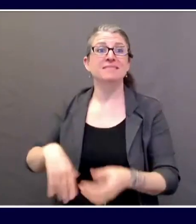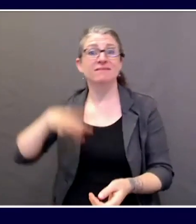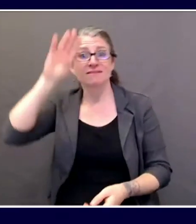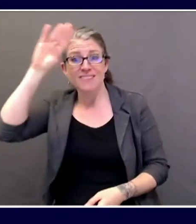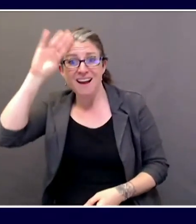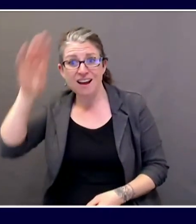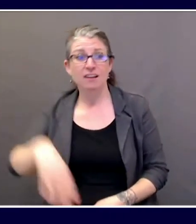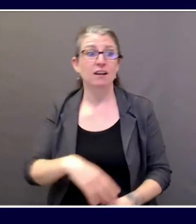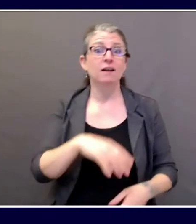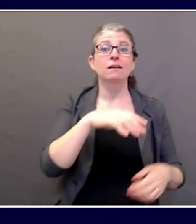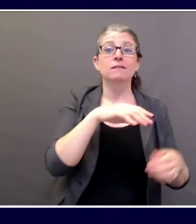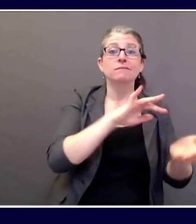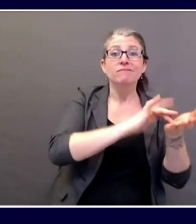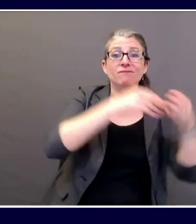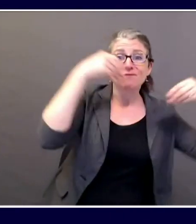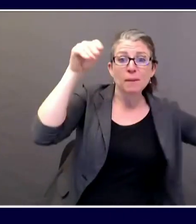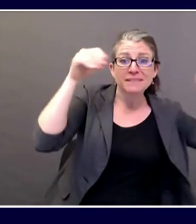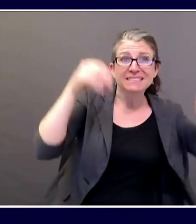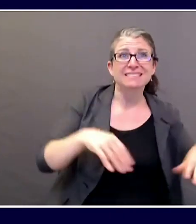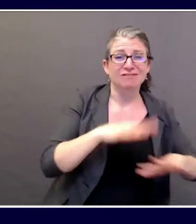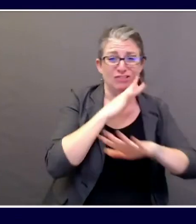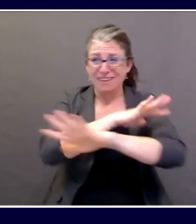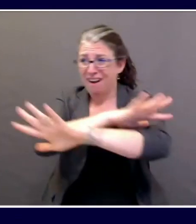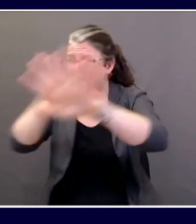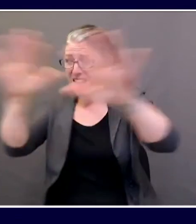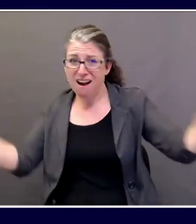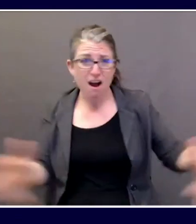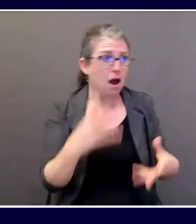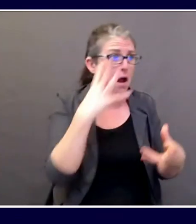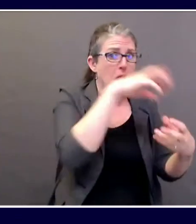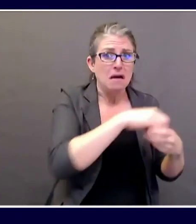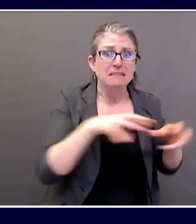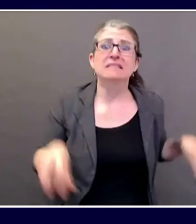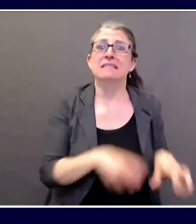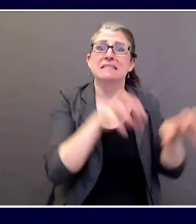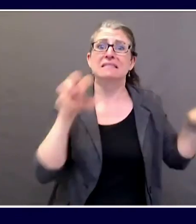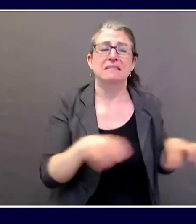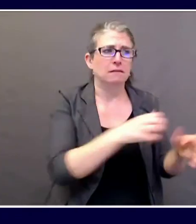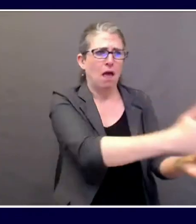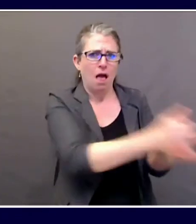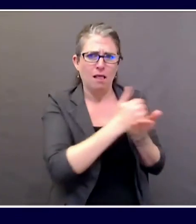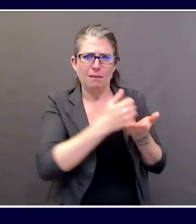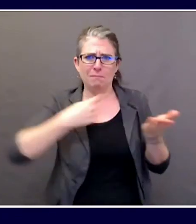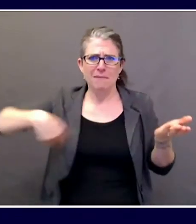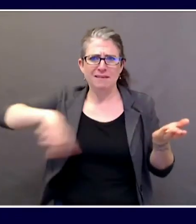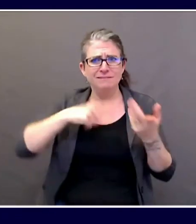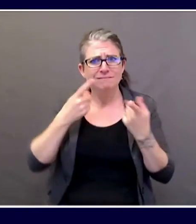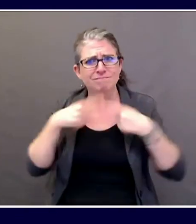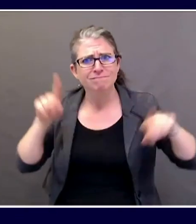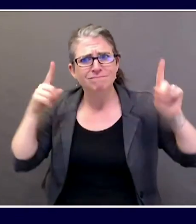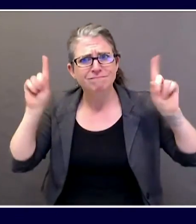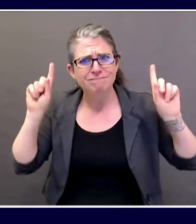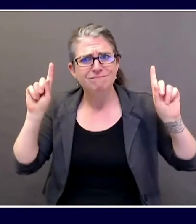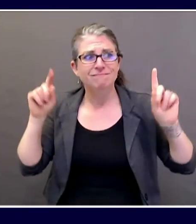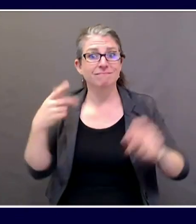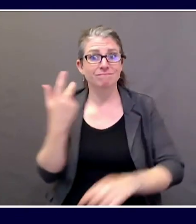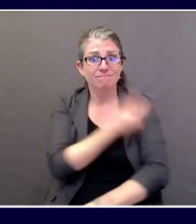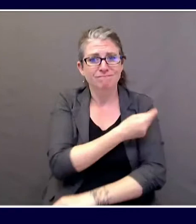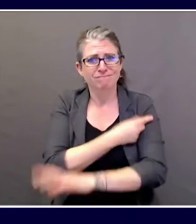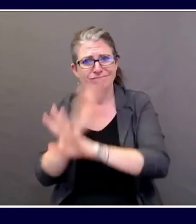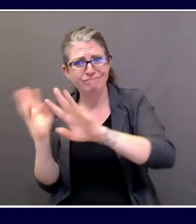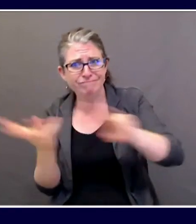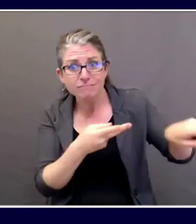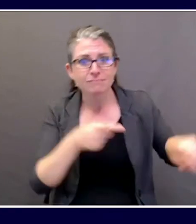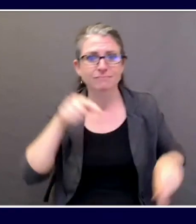folks every single day are the reason why Maine has made the progress that we have. I'd like to take a moment to